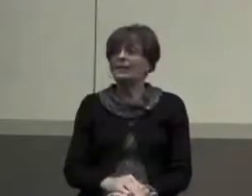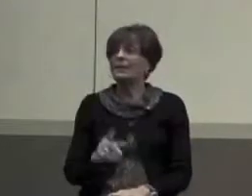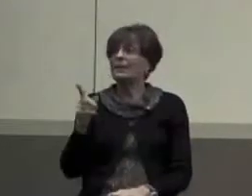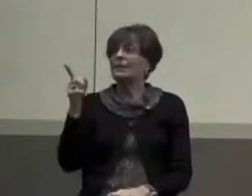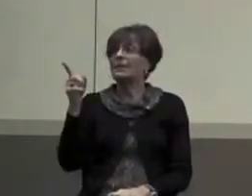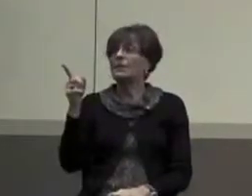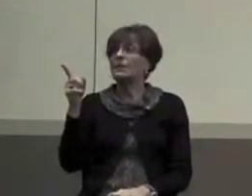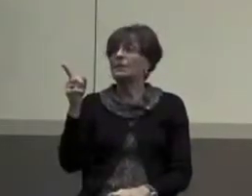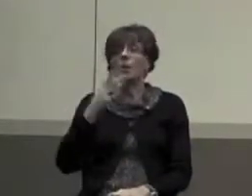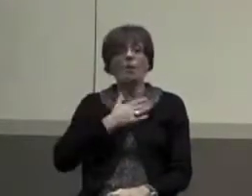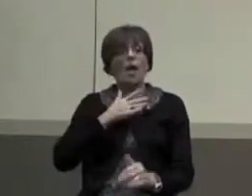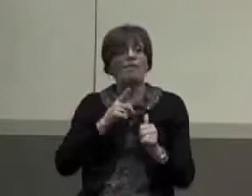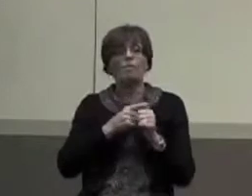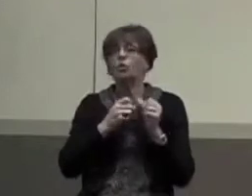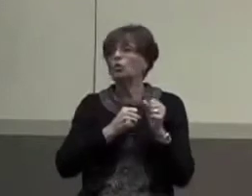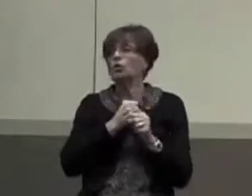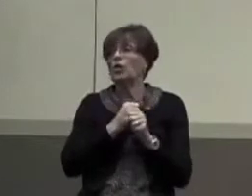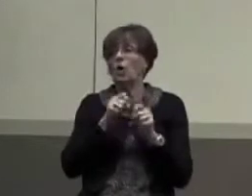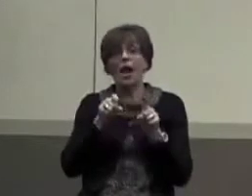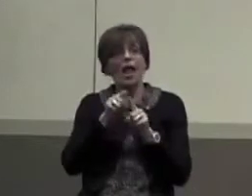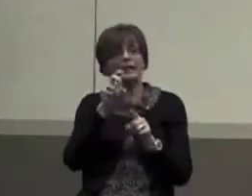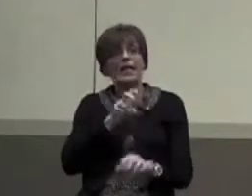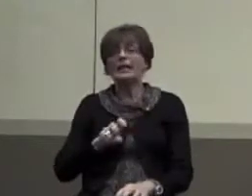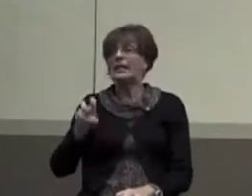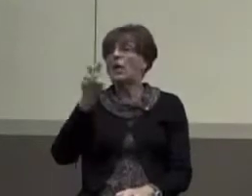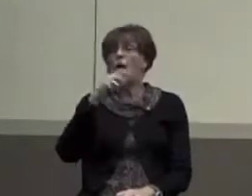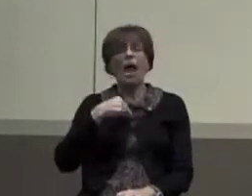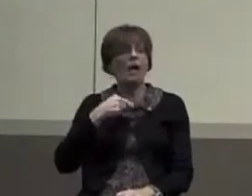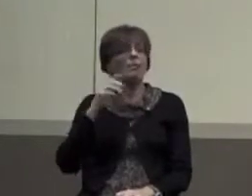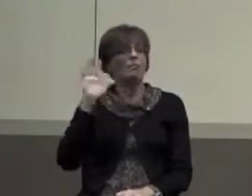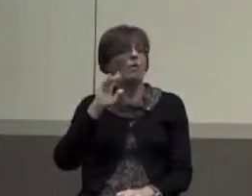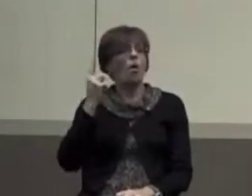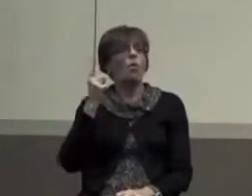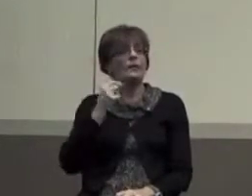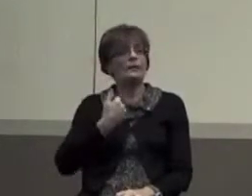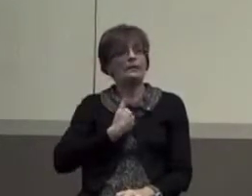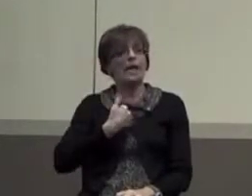This is my first year as an itinerant. I was always self-contained prior, and